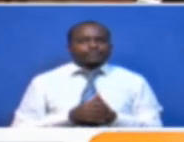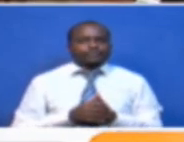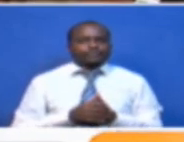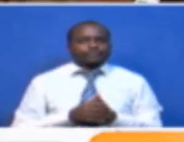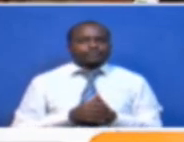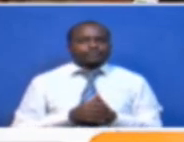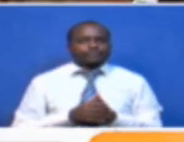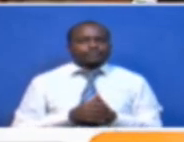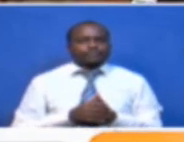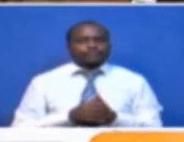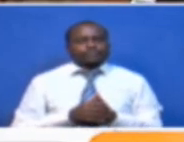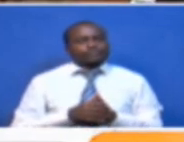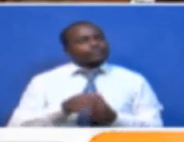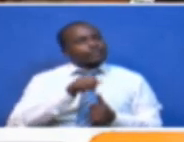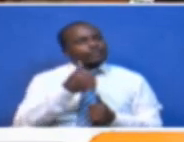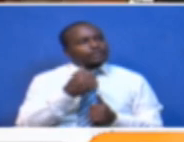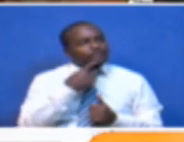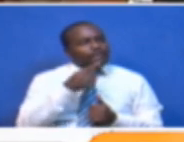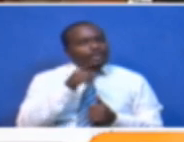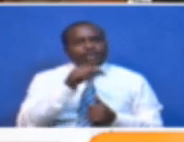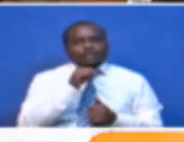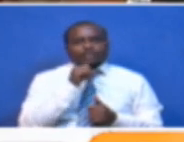Katebi Saddam Kibet, you say,